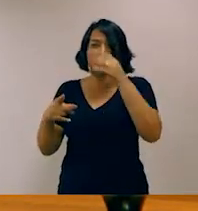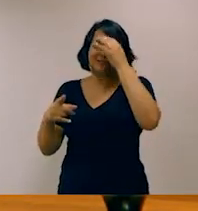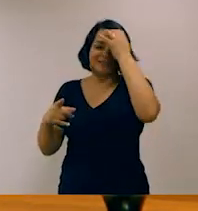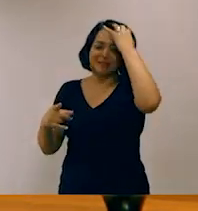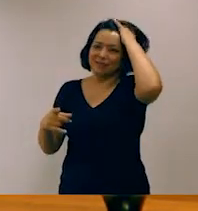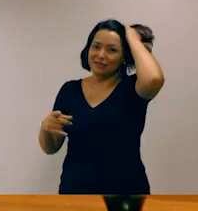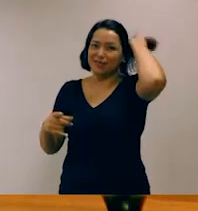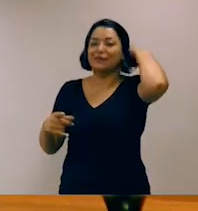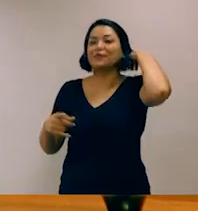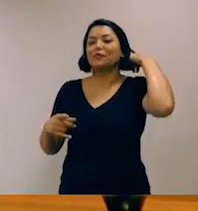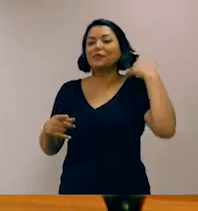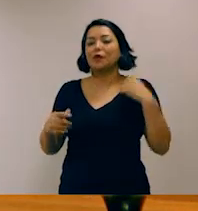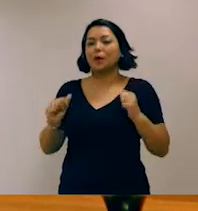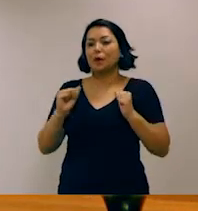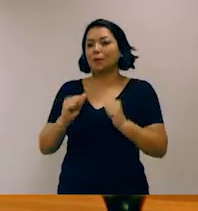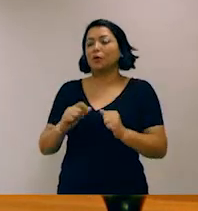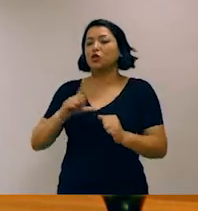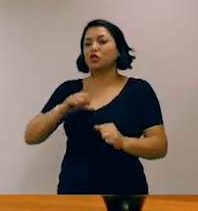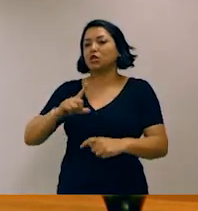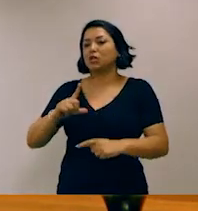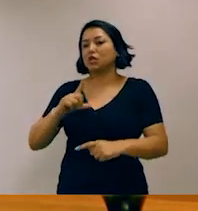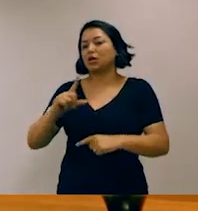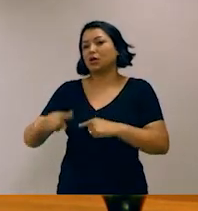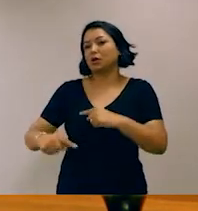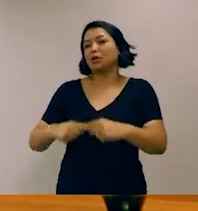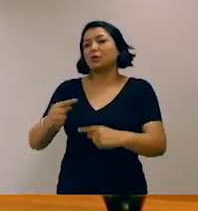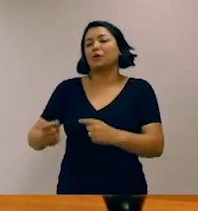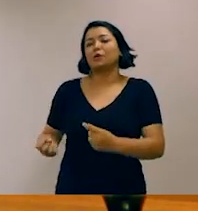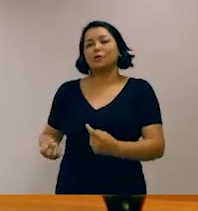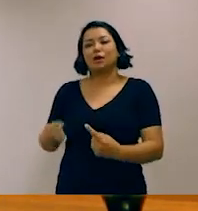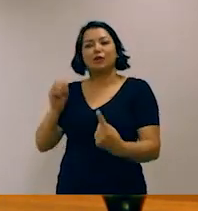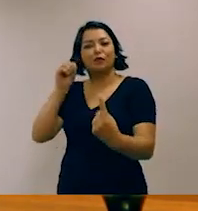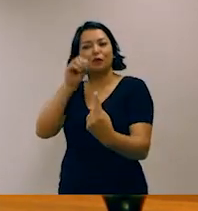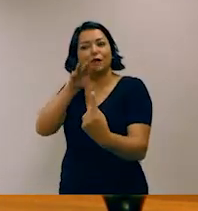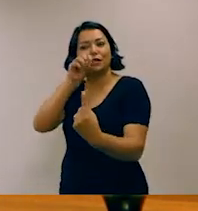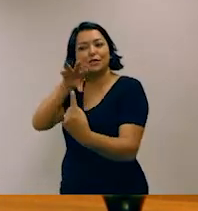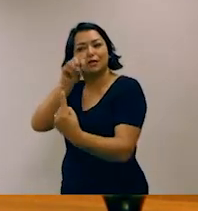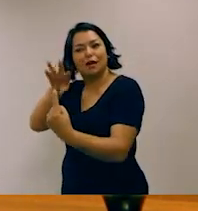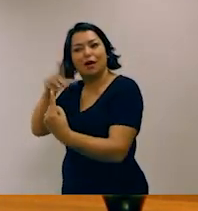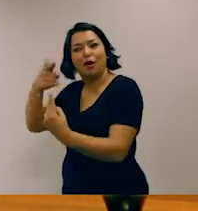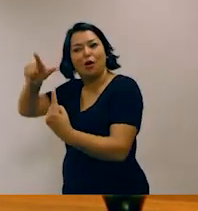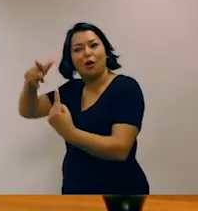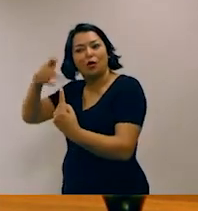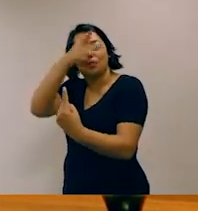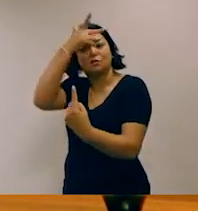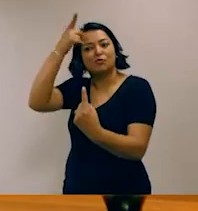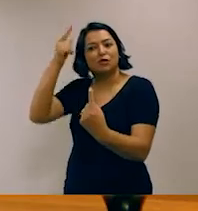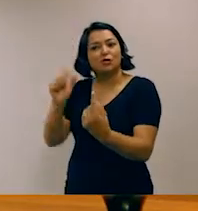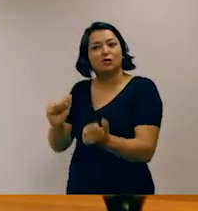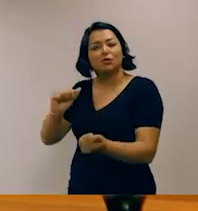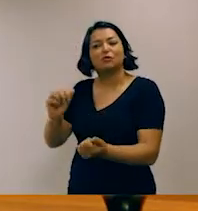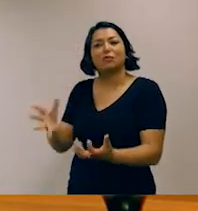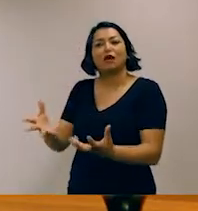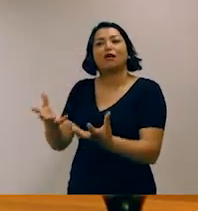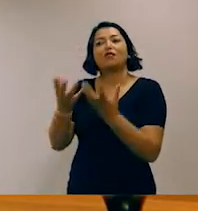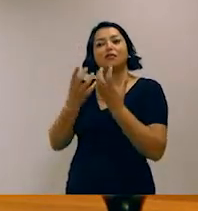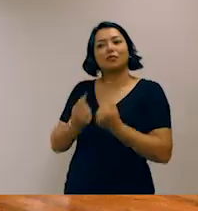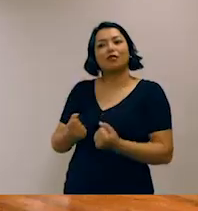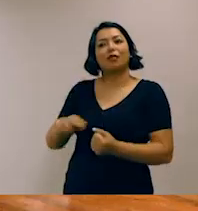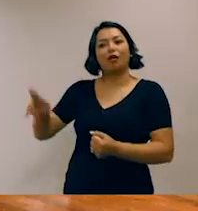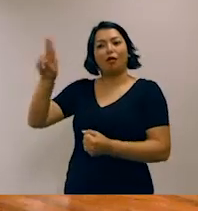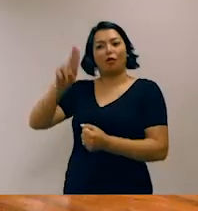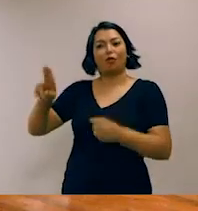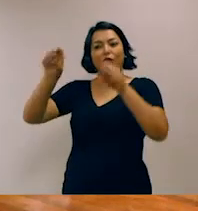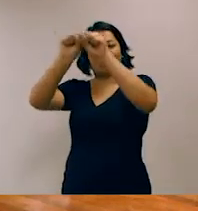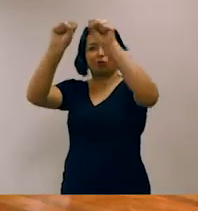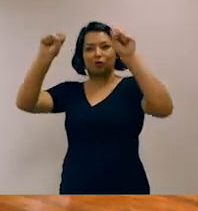not very complex, technically speaking, compared to other works that were shown here. Our idea is to motivate